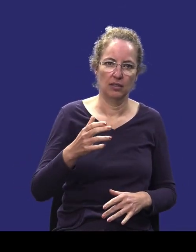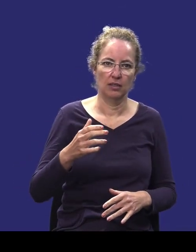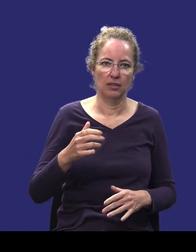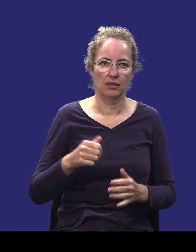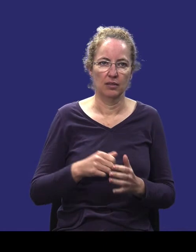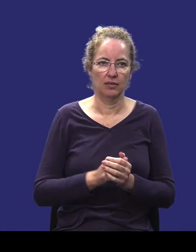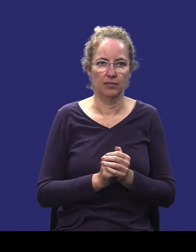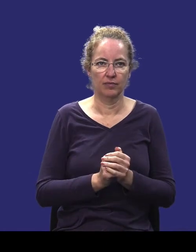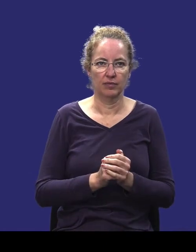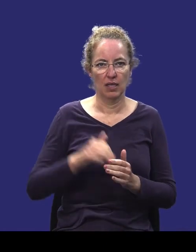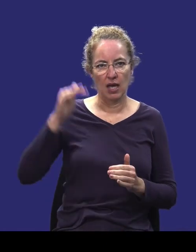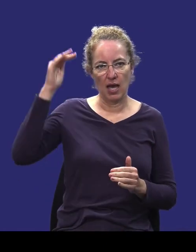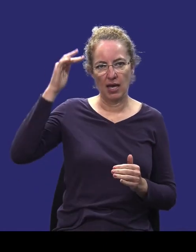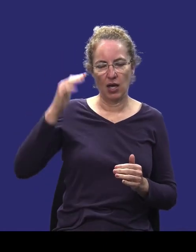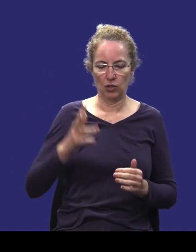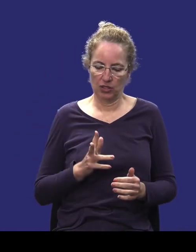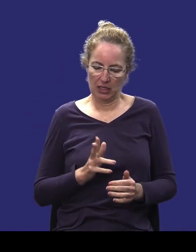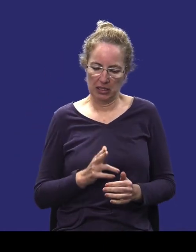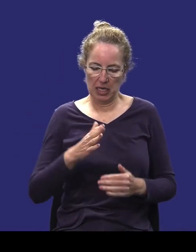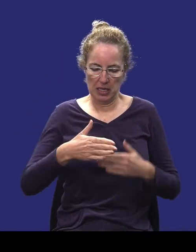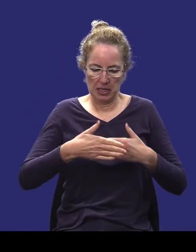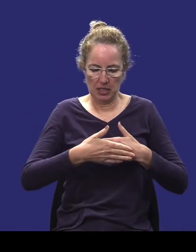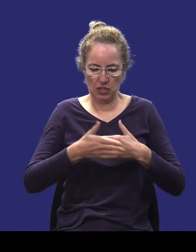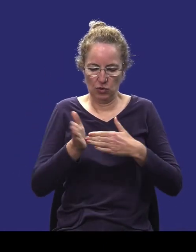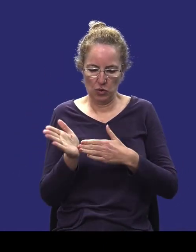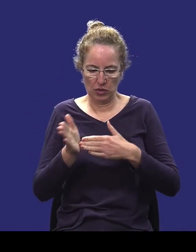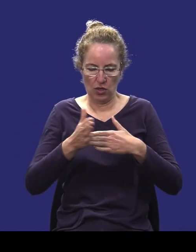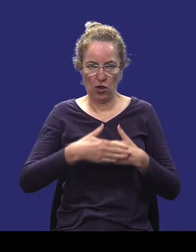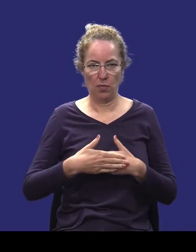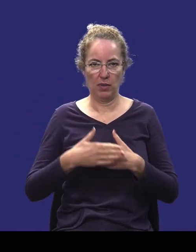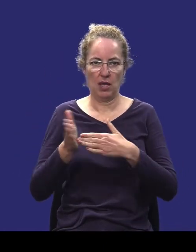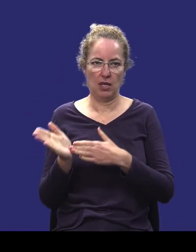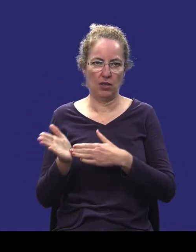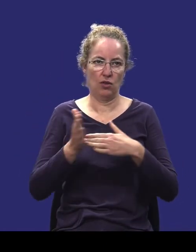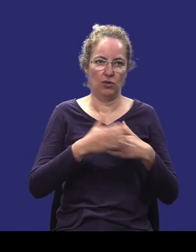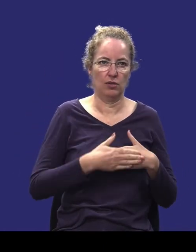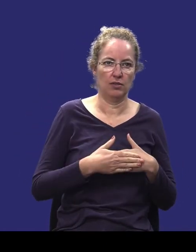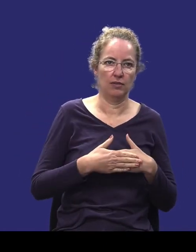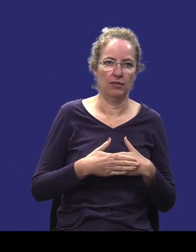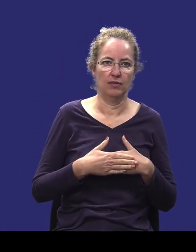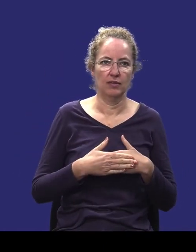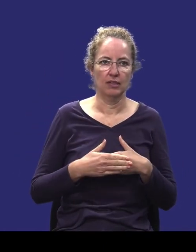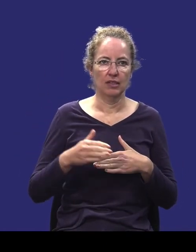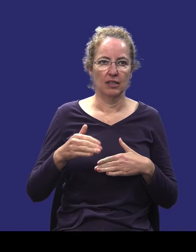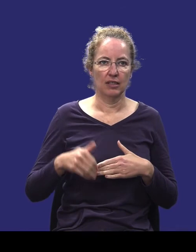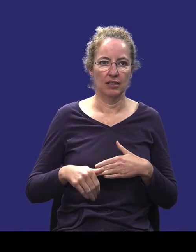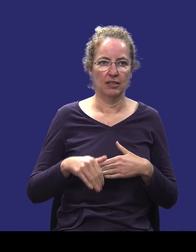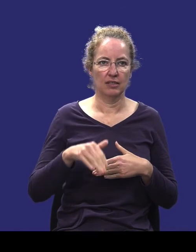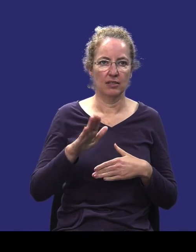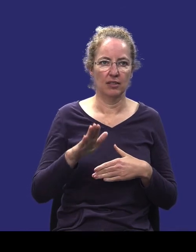you to cut the doors so they can open and close. All right, let's go.